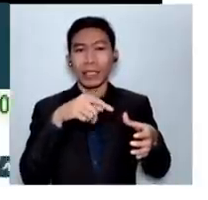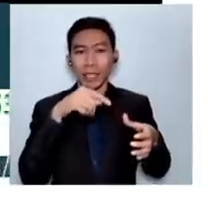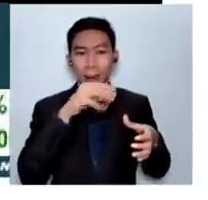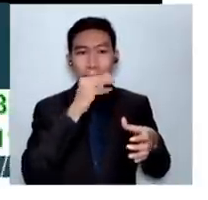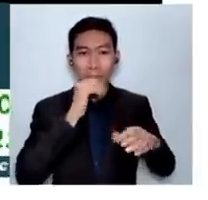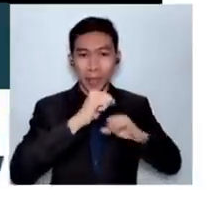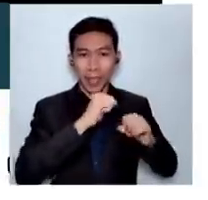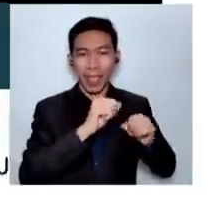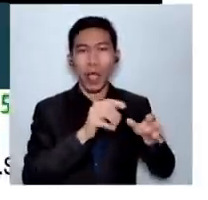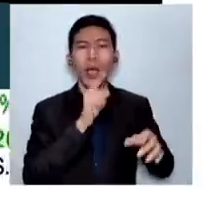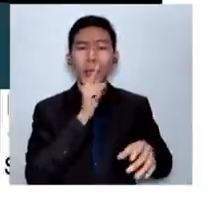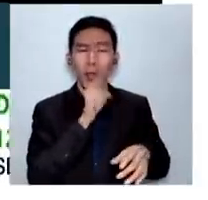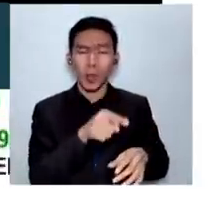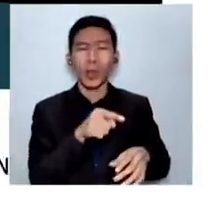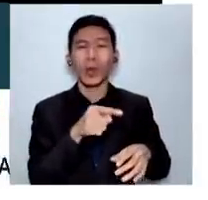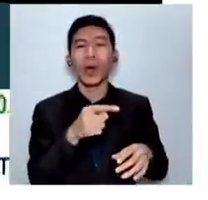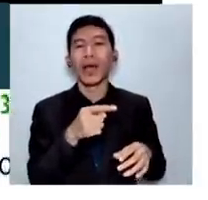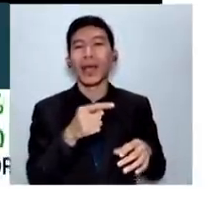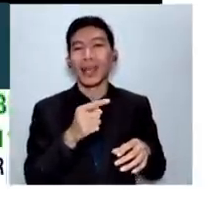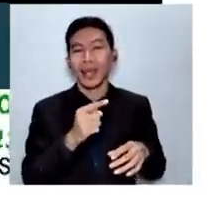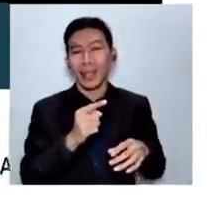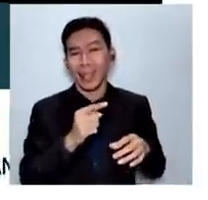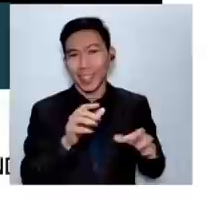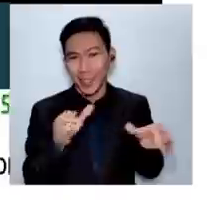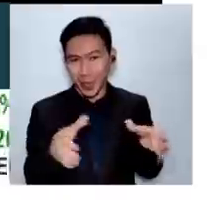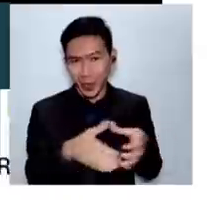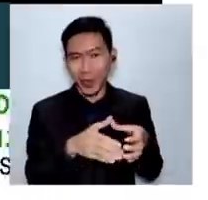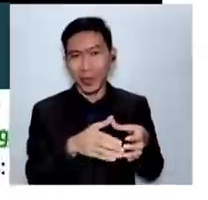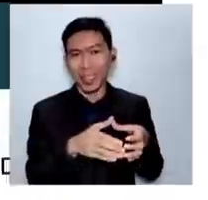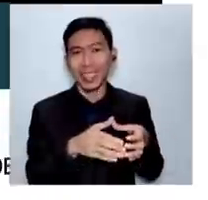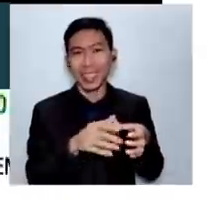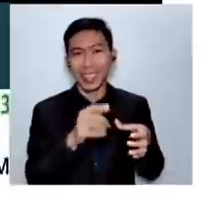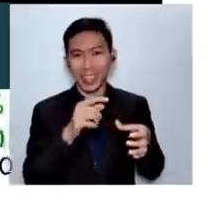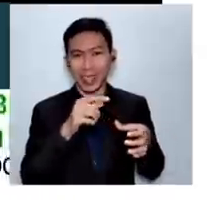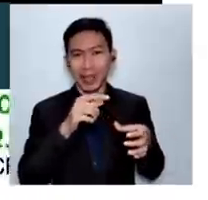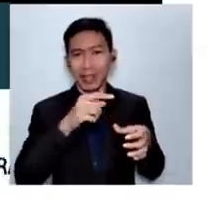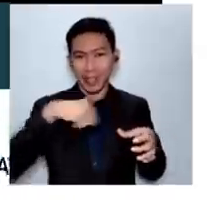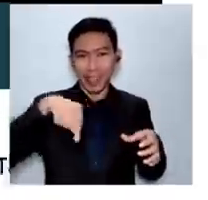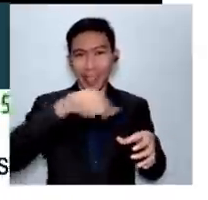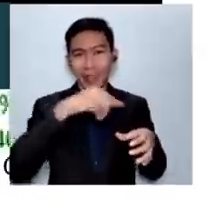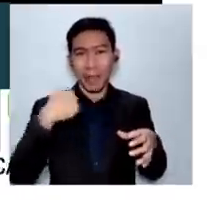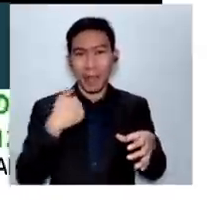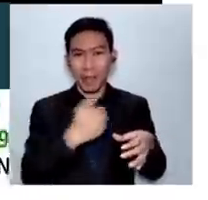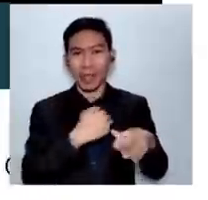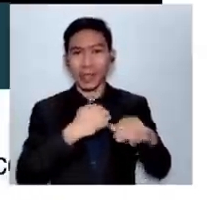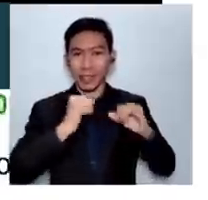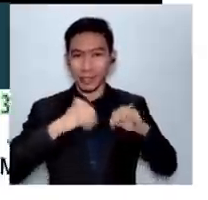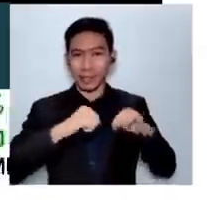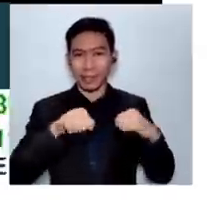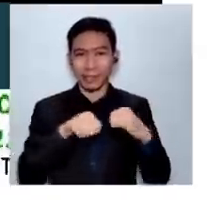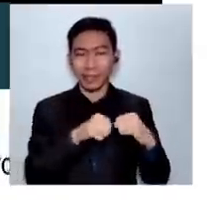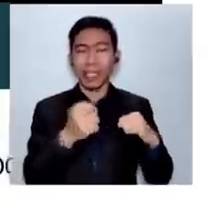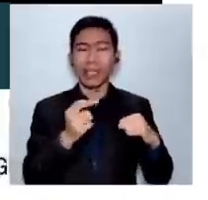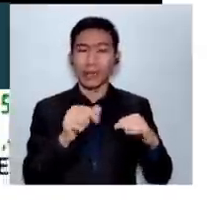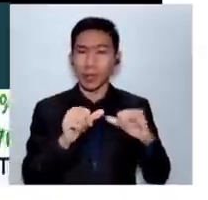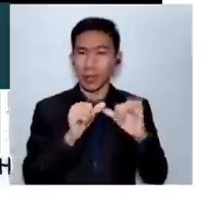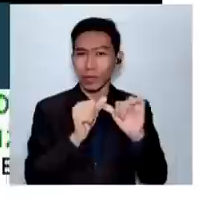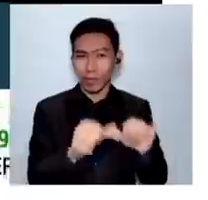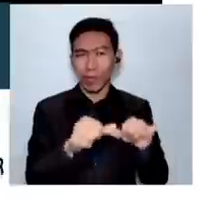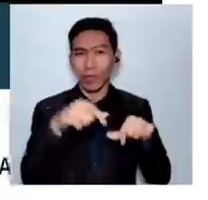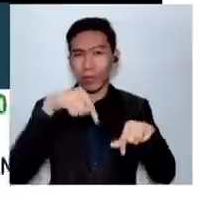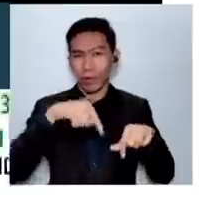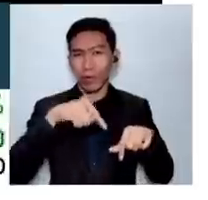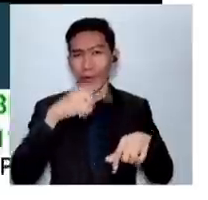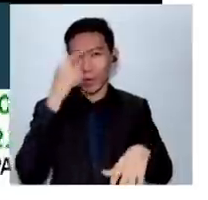That was the consensus among our members. We continue to act as the legitimate PDP